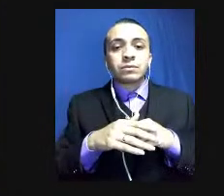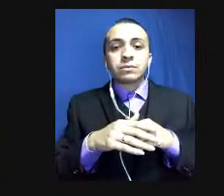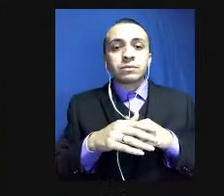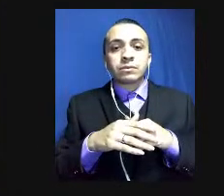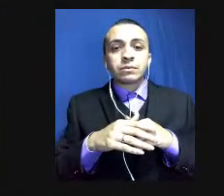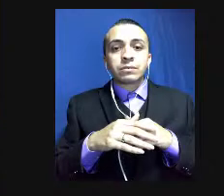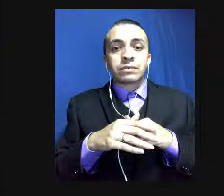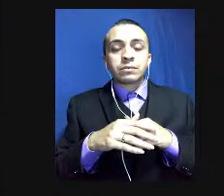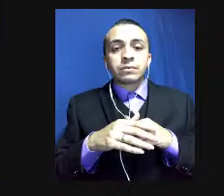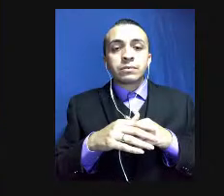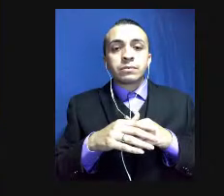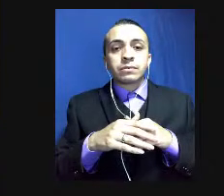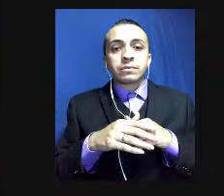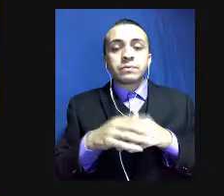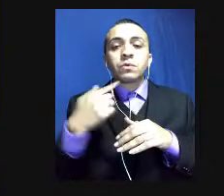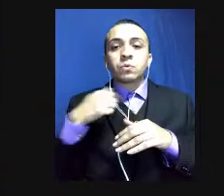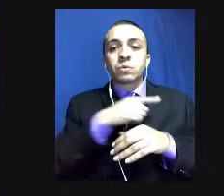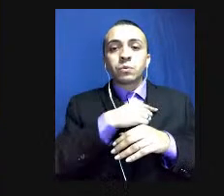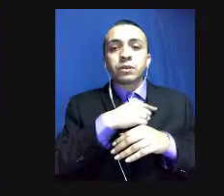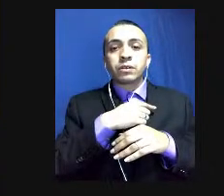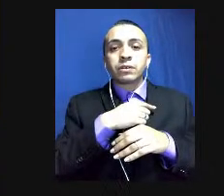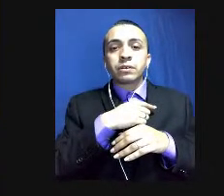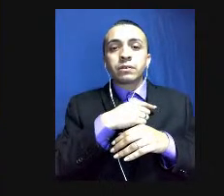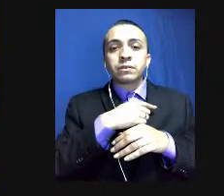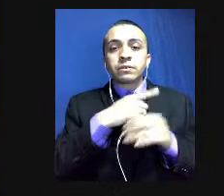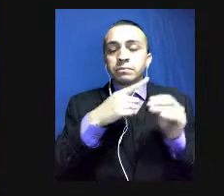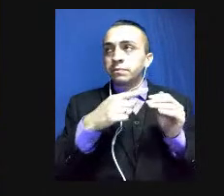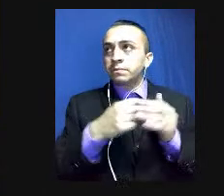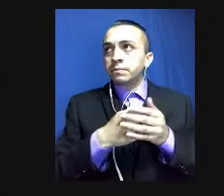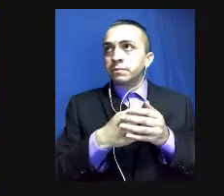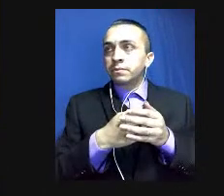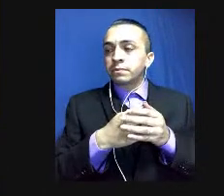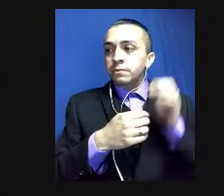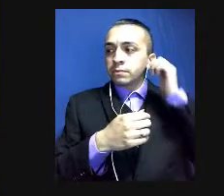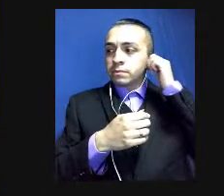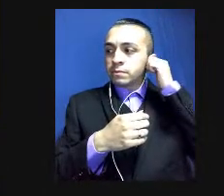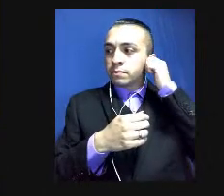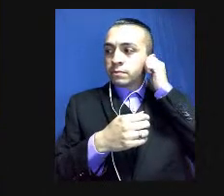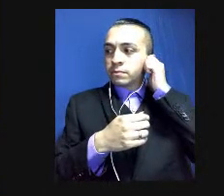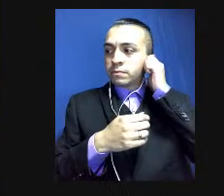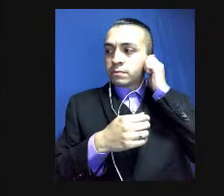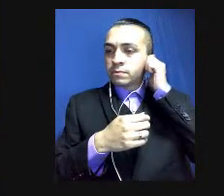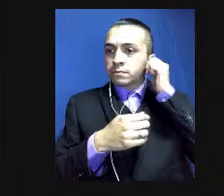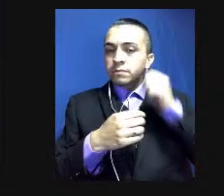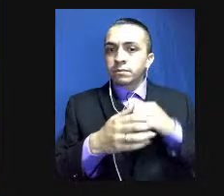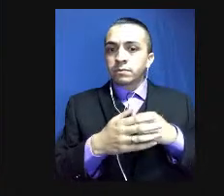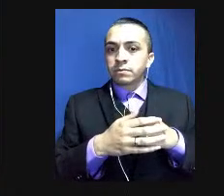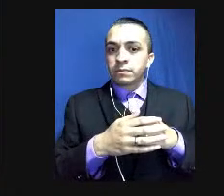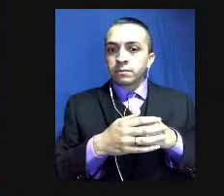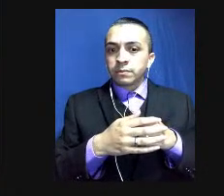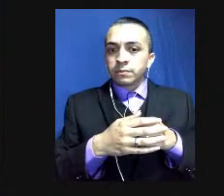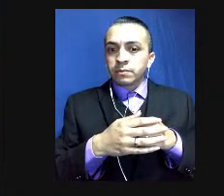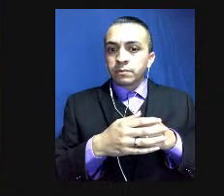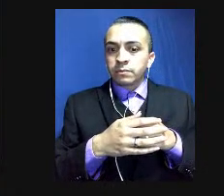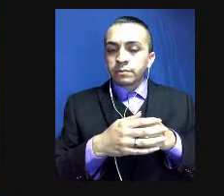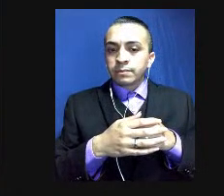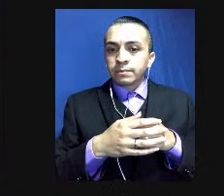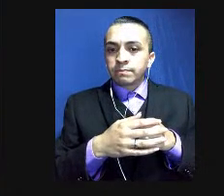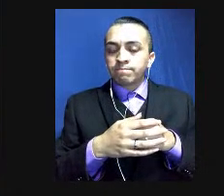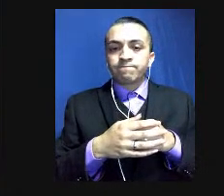fuel model for the 2018 reflecting to something not a non-burnable, but to a grass.